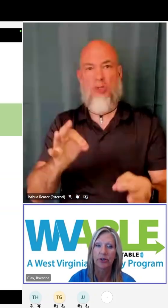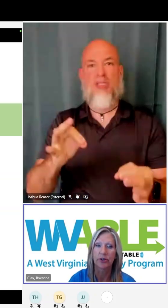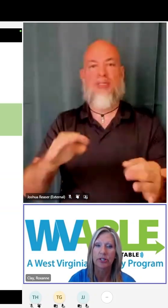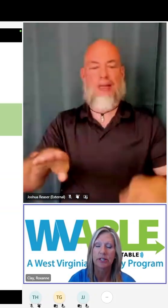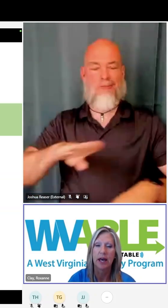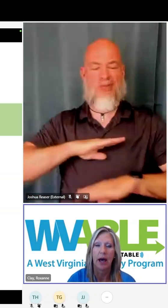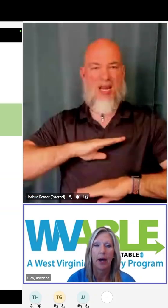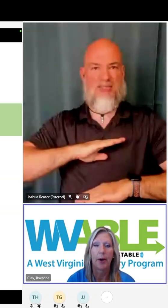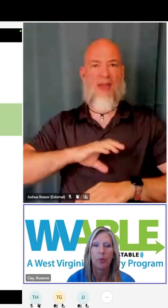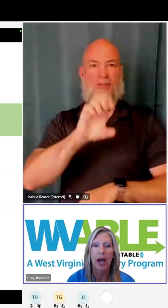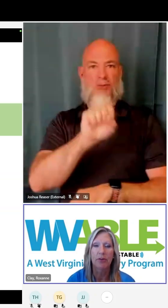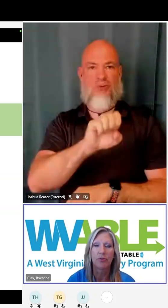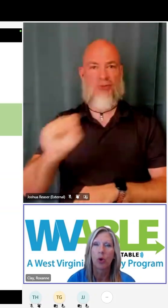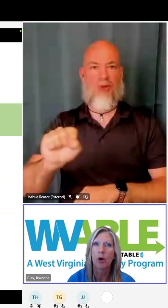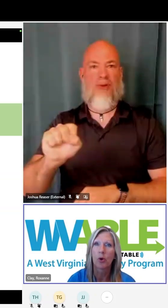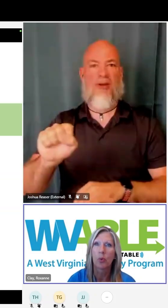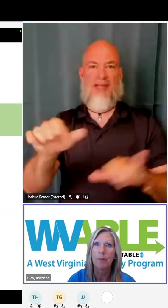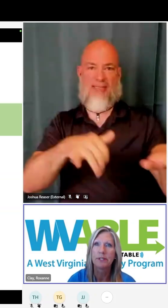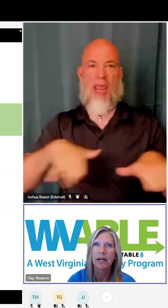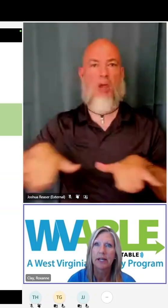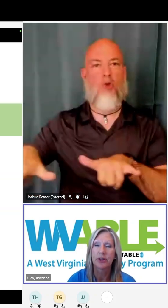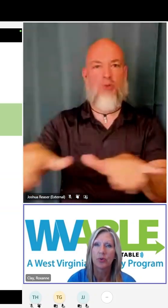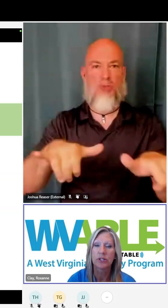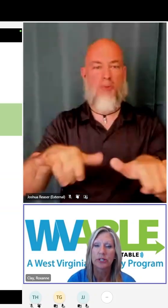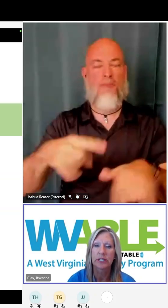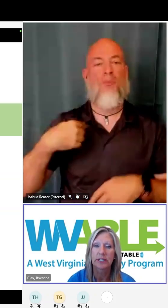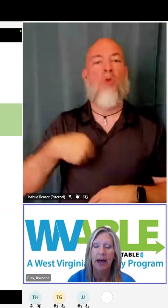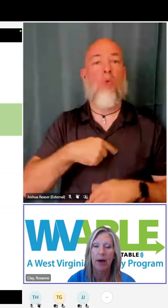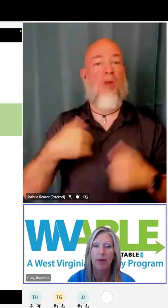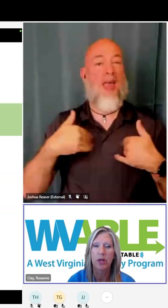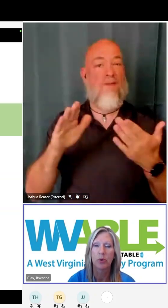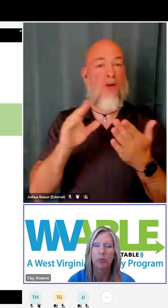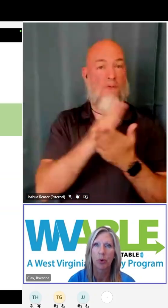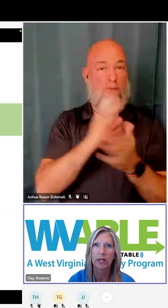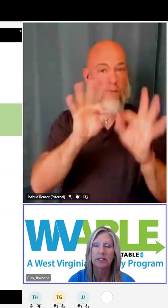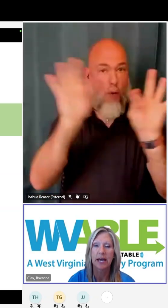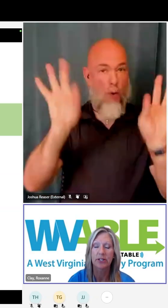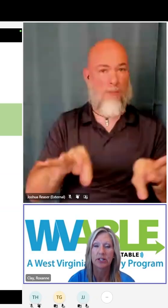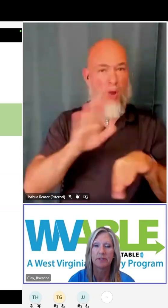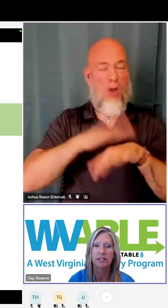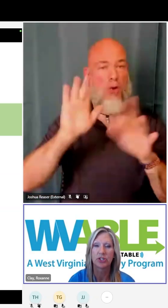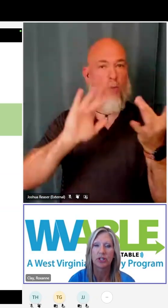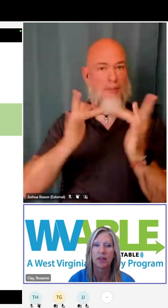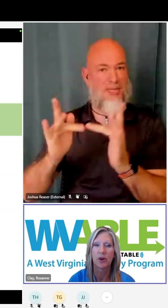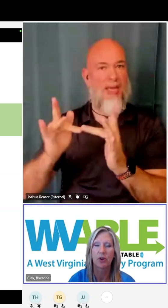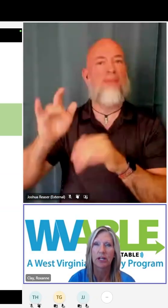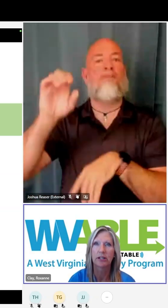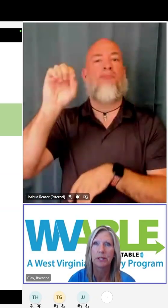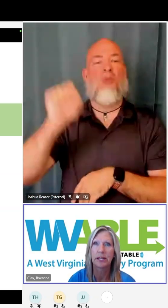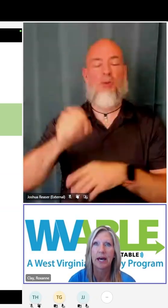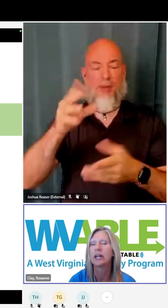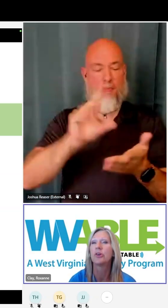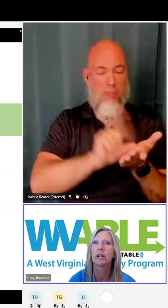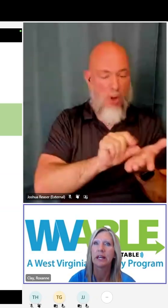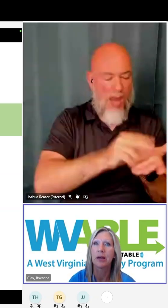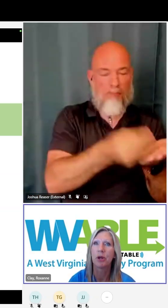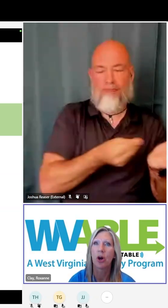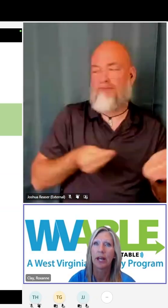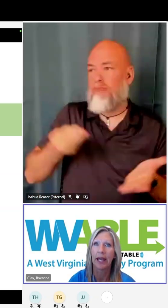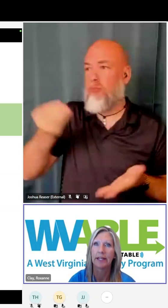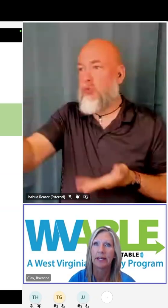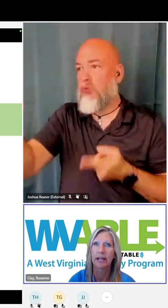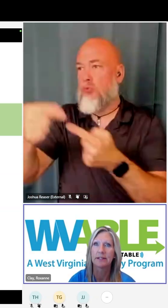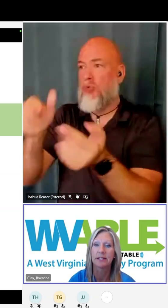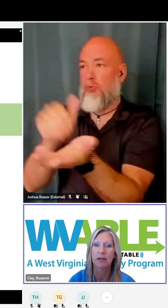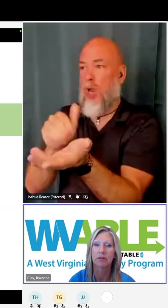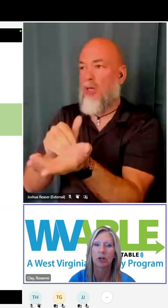Security standards. We have a form on our website at the resources tab that you would print, take to the physician. They're going to complete that, and you're going to keep it